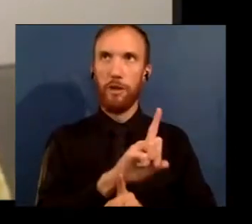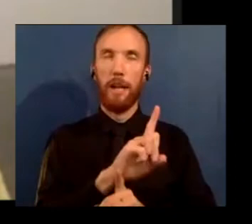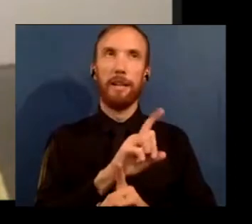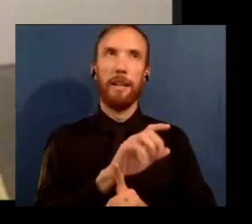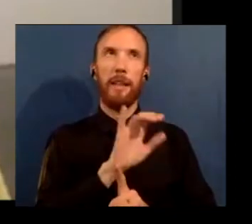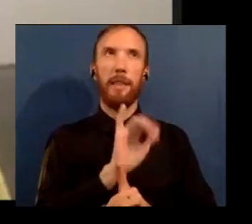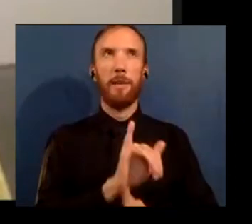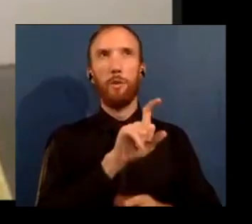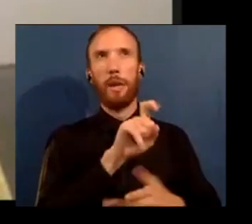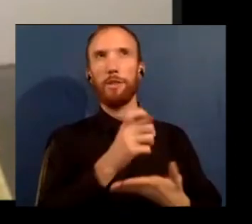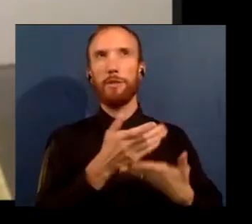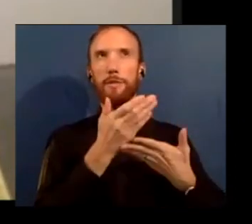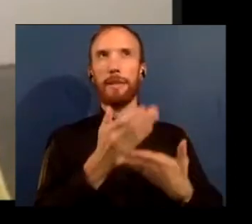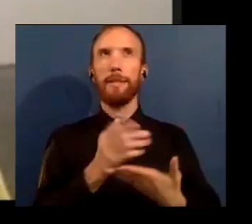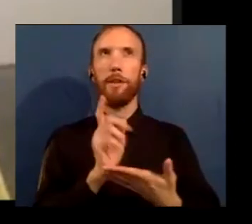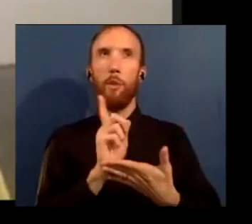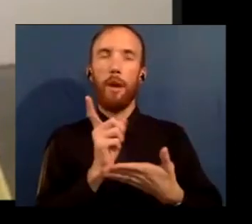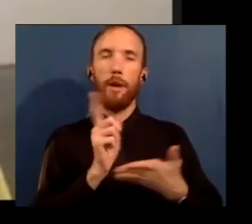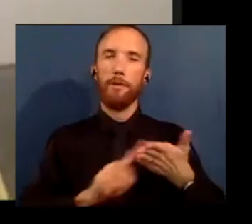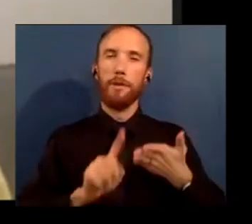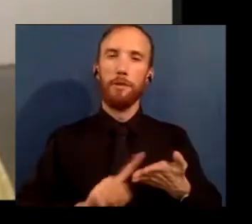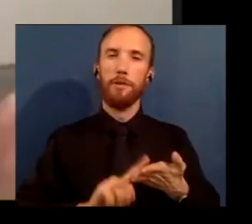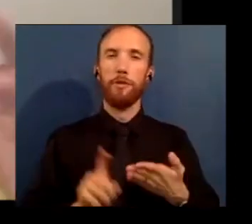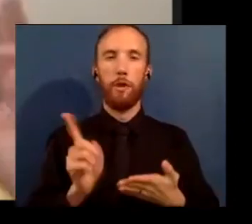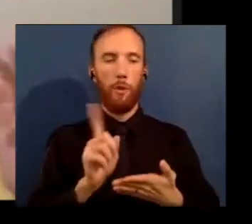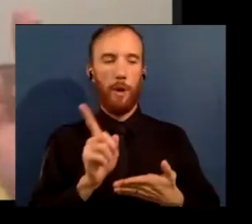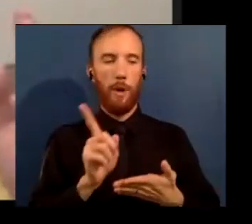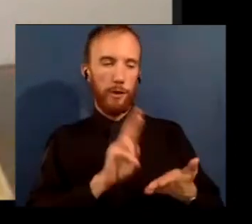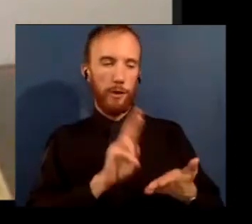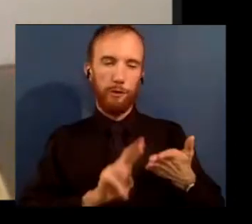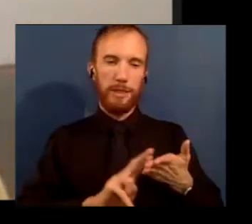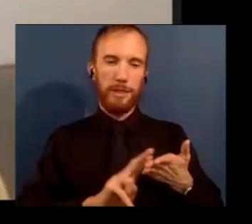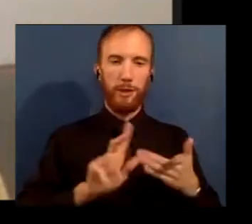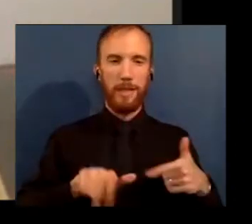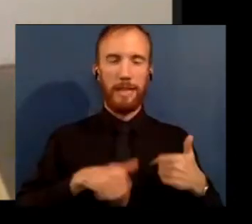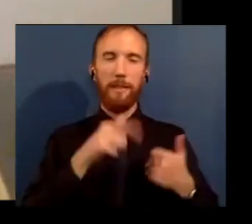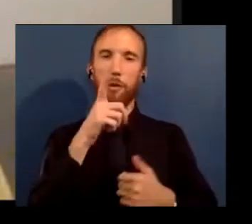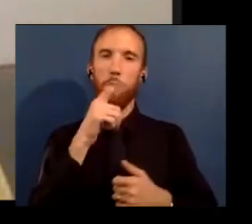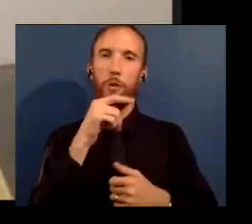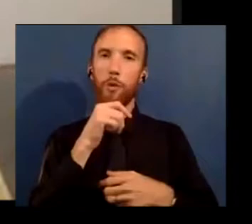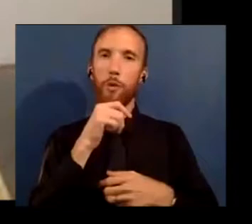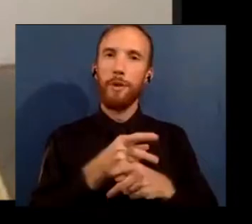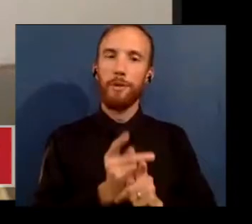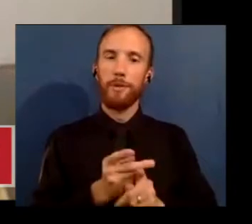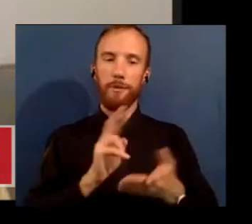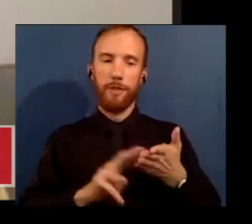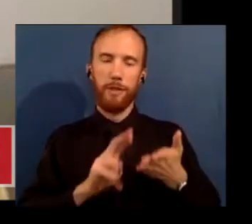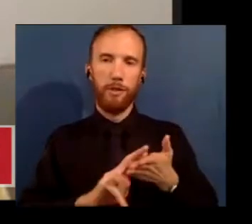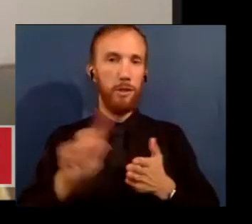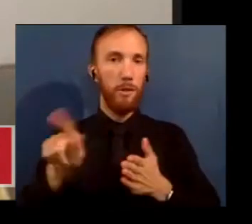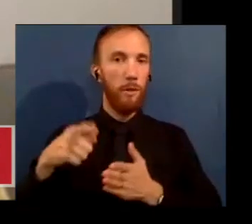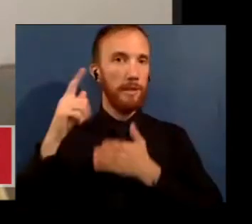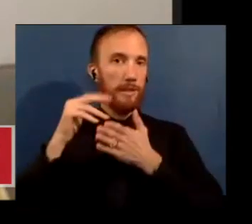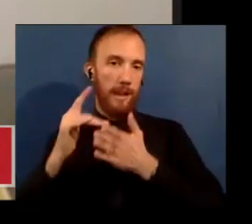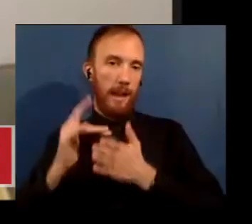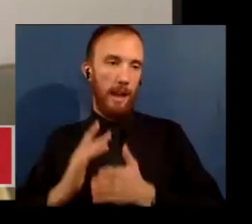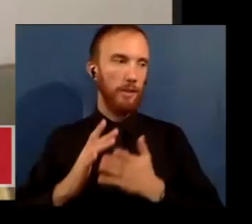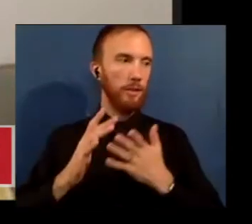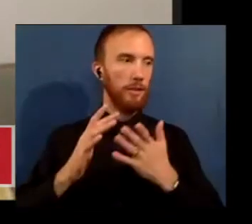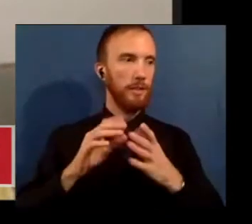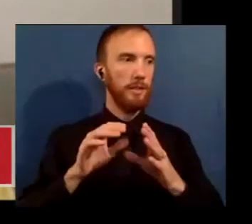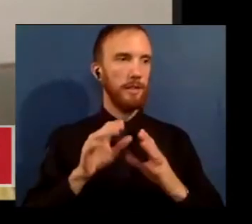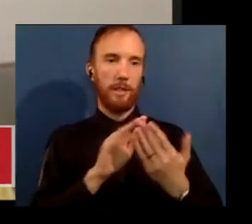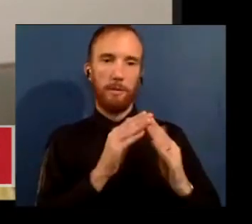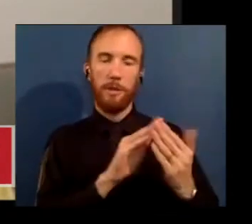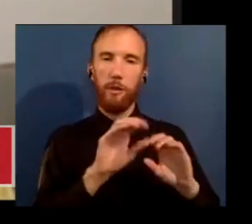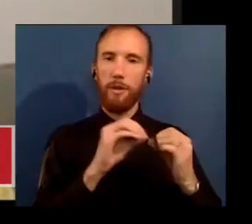lives. Who is producing research? Are they just scholars, community organizations? What does research based in